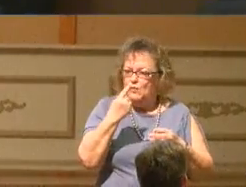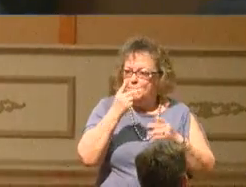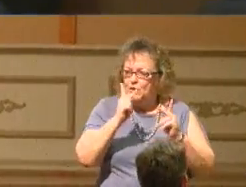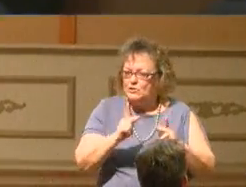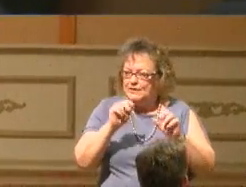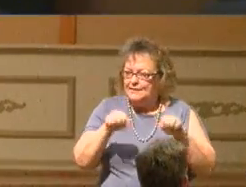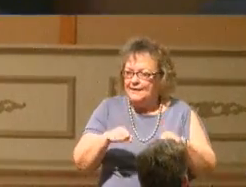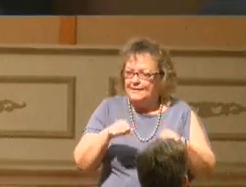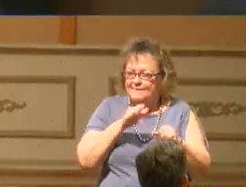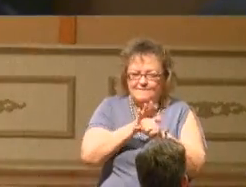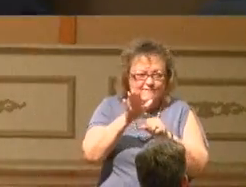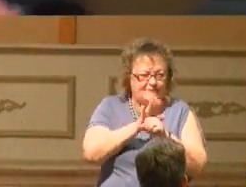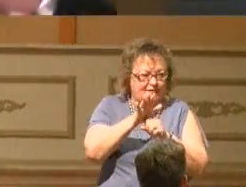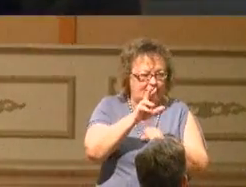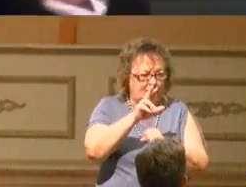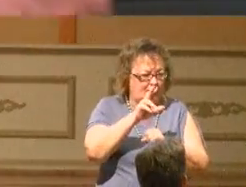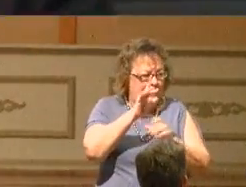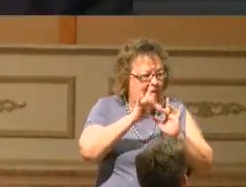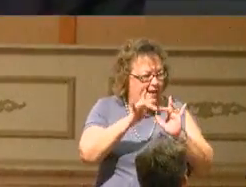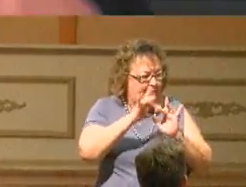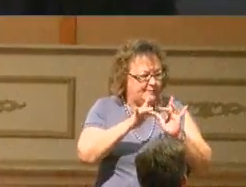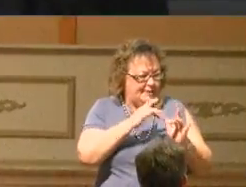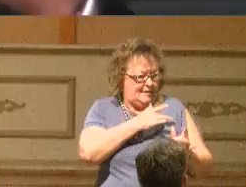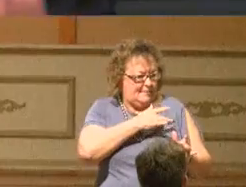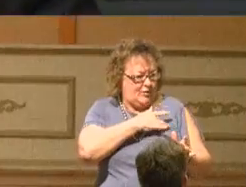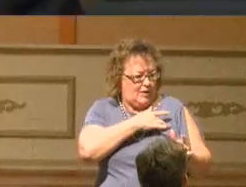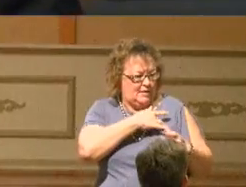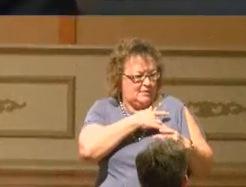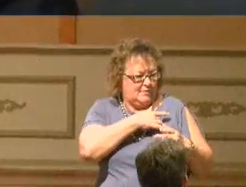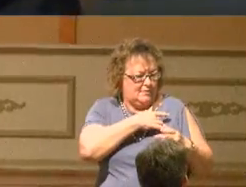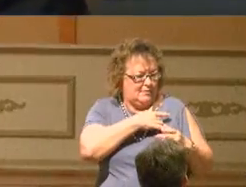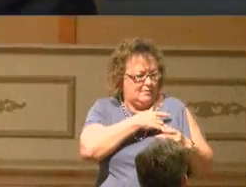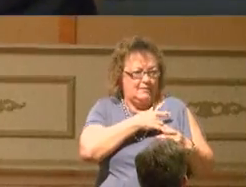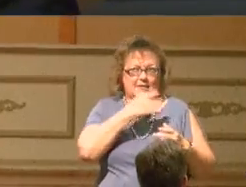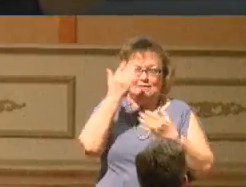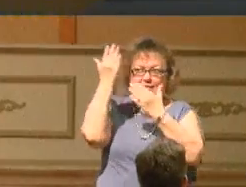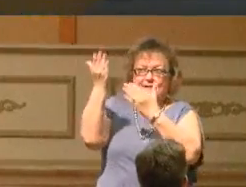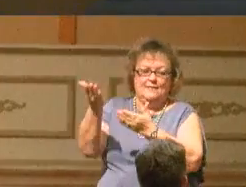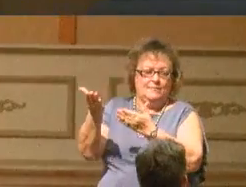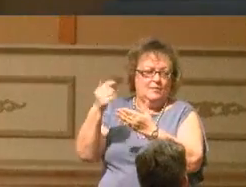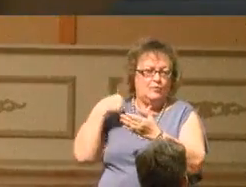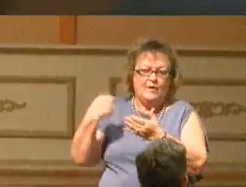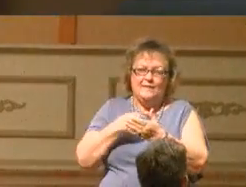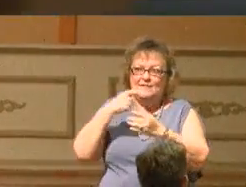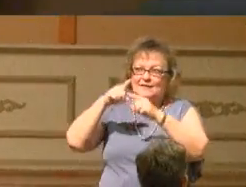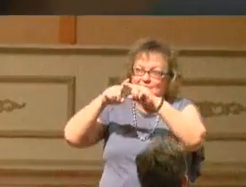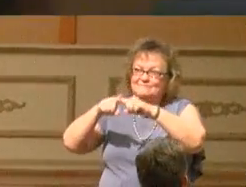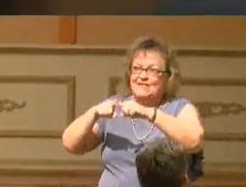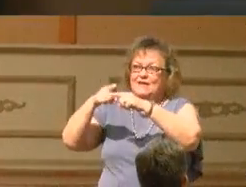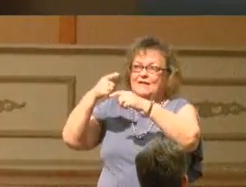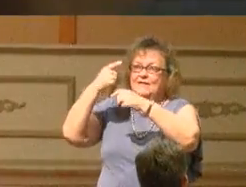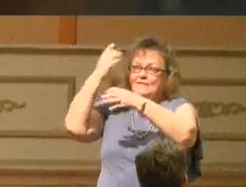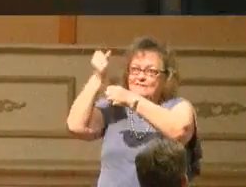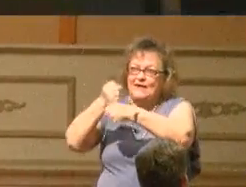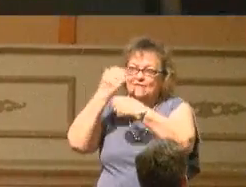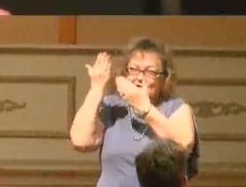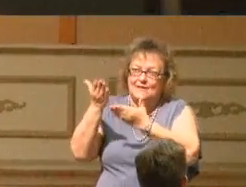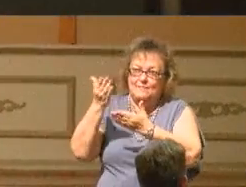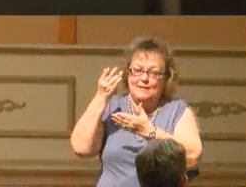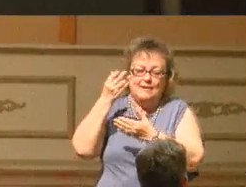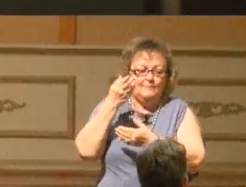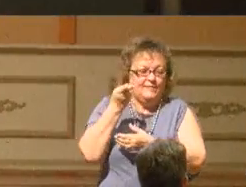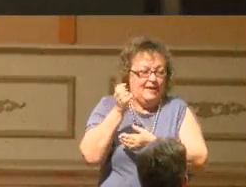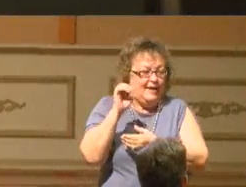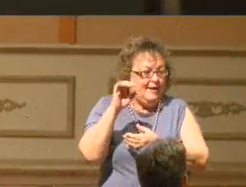Christ. And we have to depend upon him, rely on him, and have our faith in him. He that believeth.